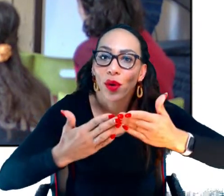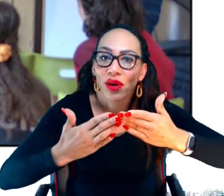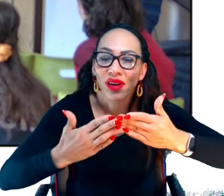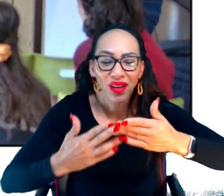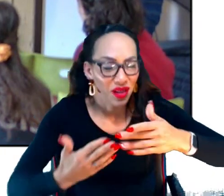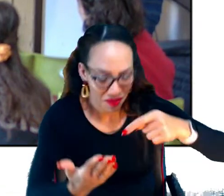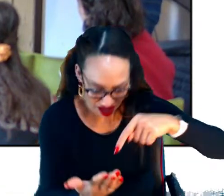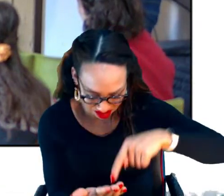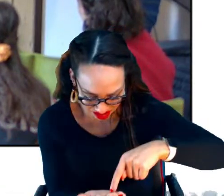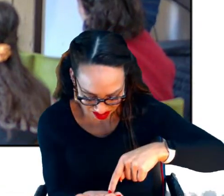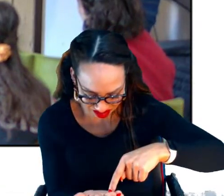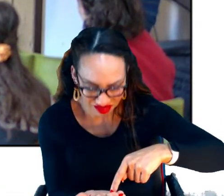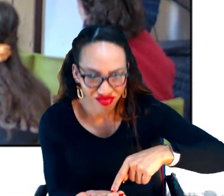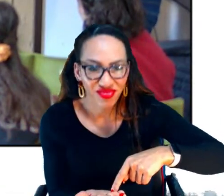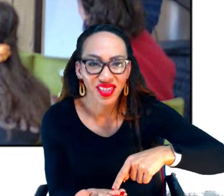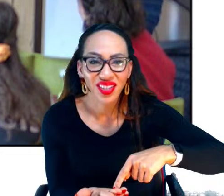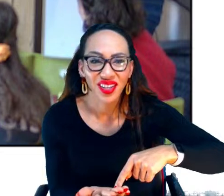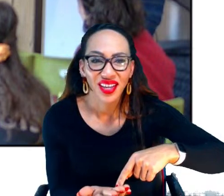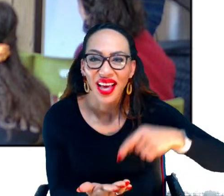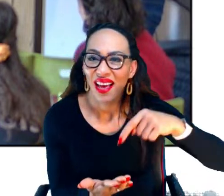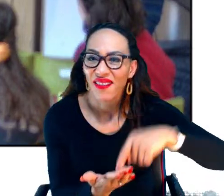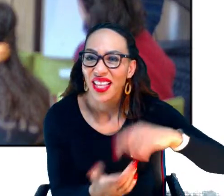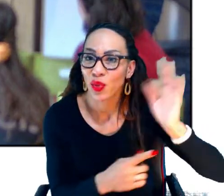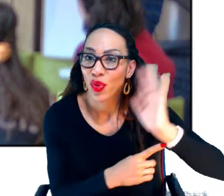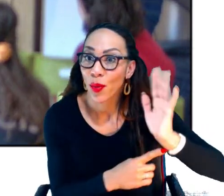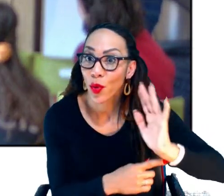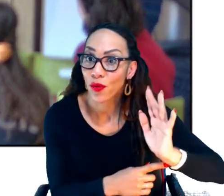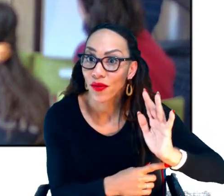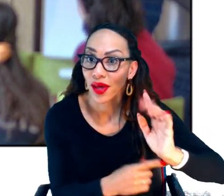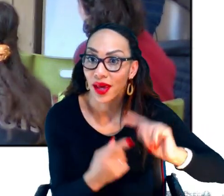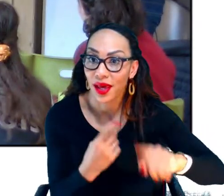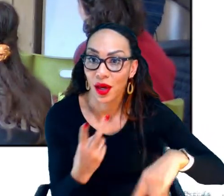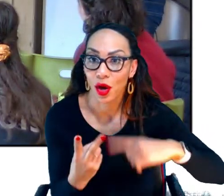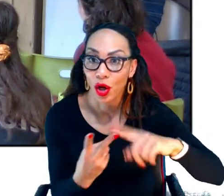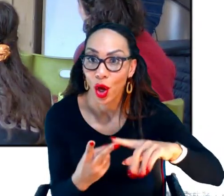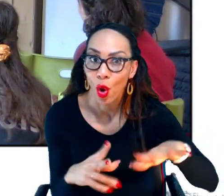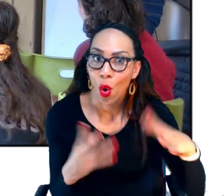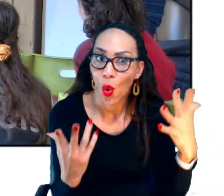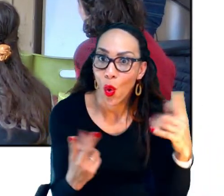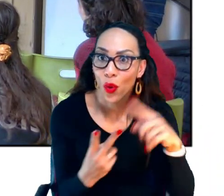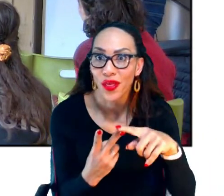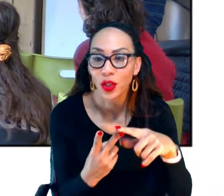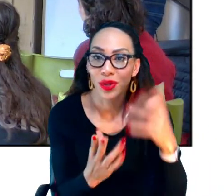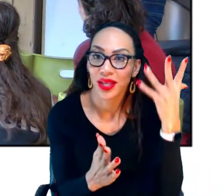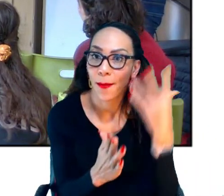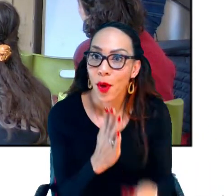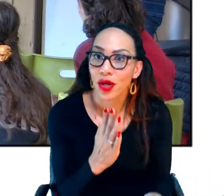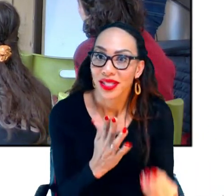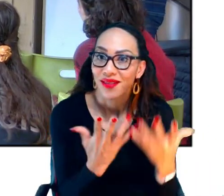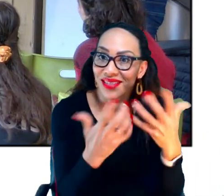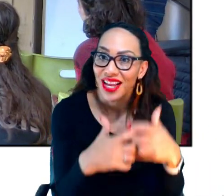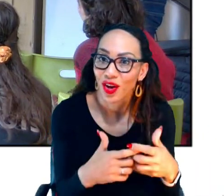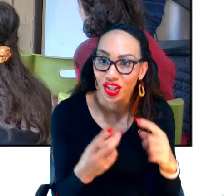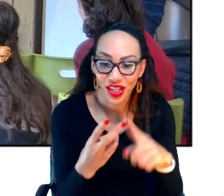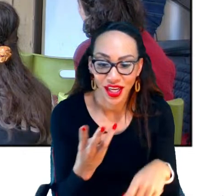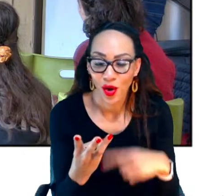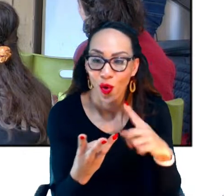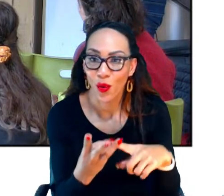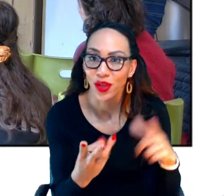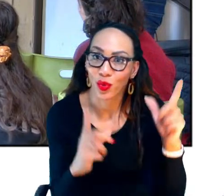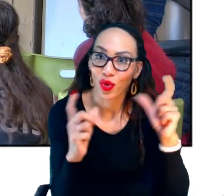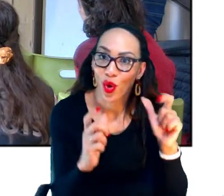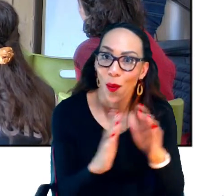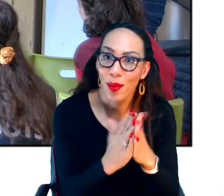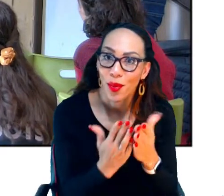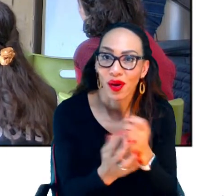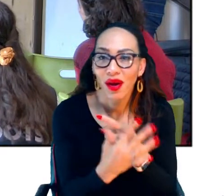book, or if this was a movie, or this was a piece of immersive technology, I've kind of, so